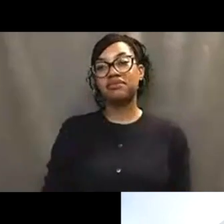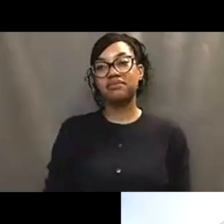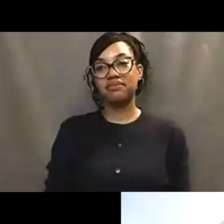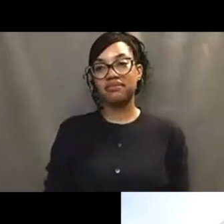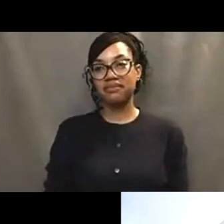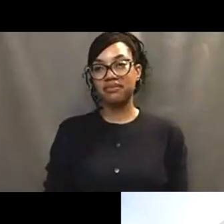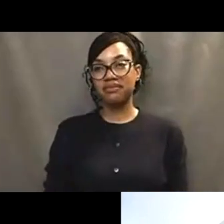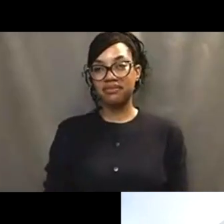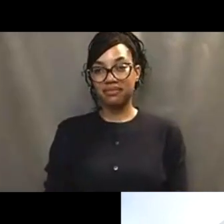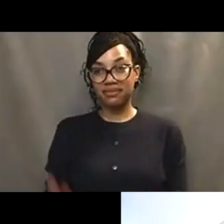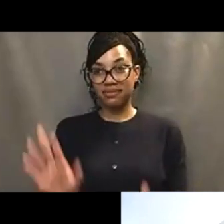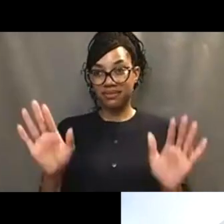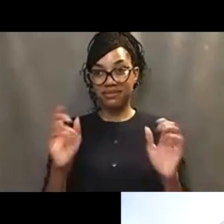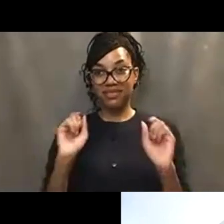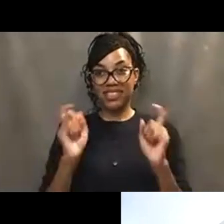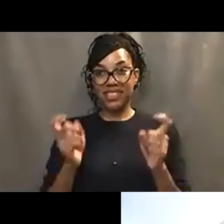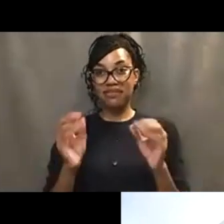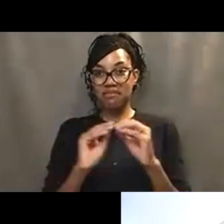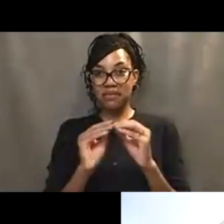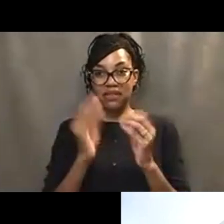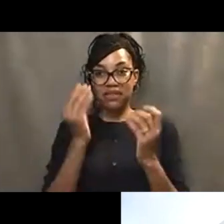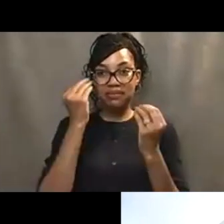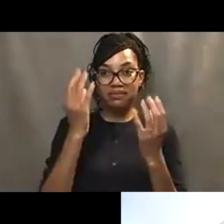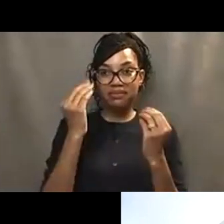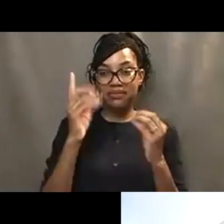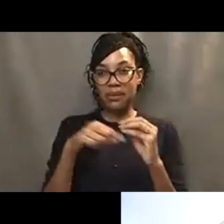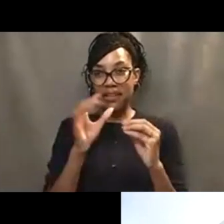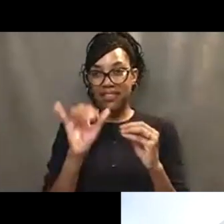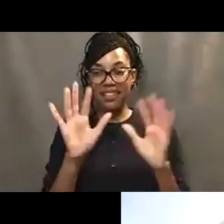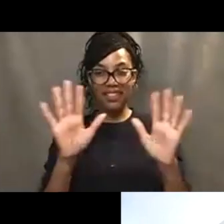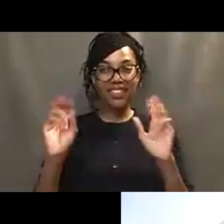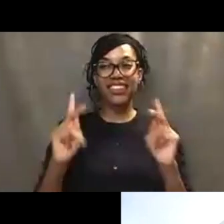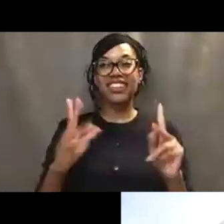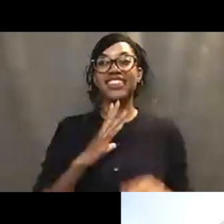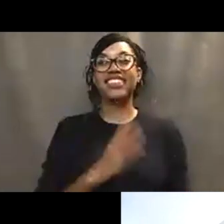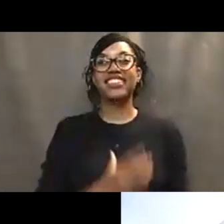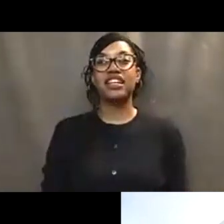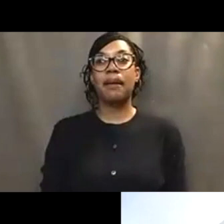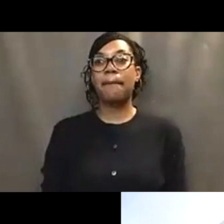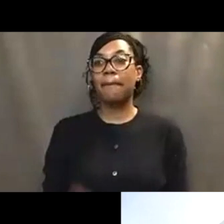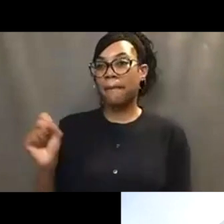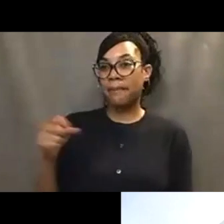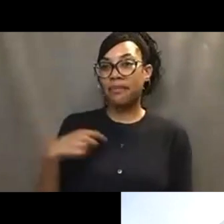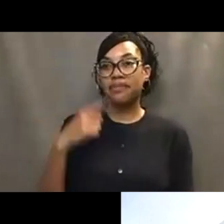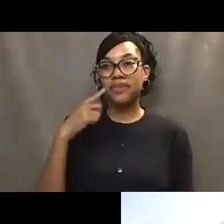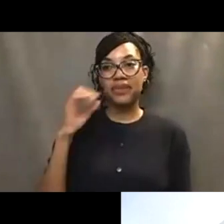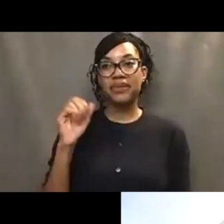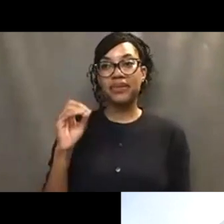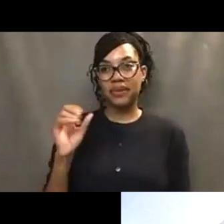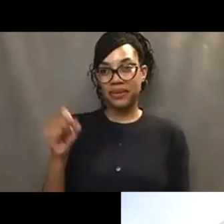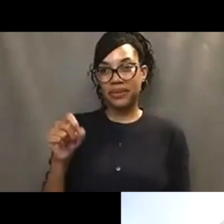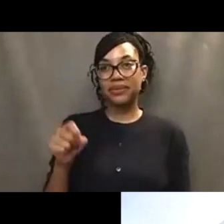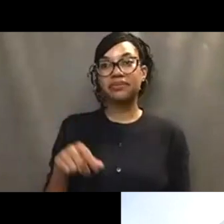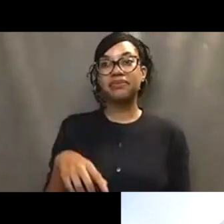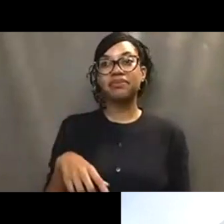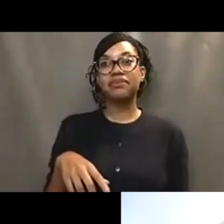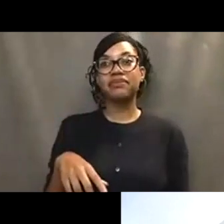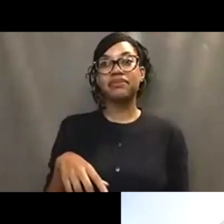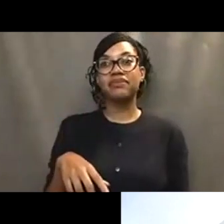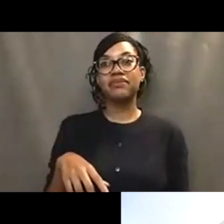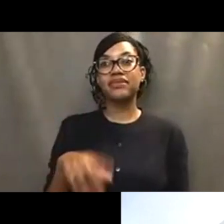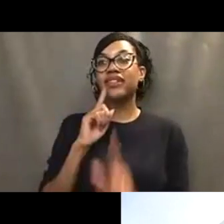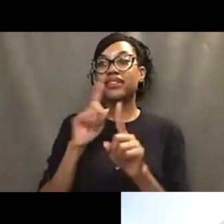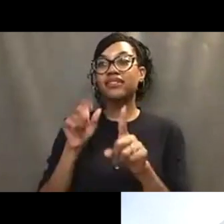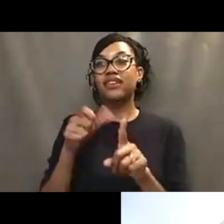Does that give more texture to the example? Okay. Yes, and I think that you also answered another question, which was like, you